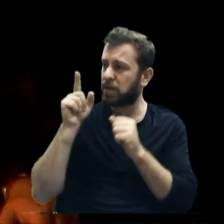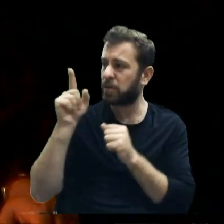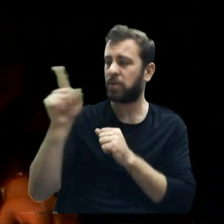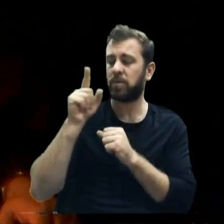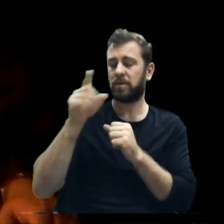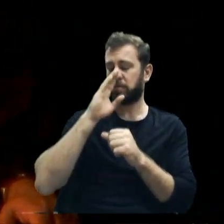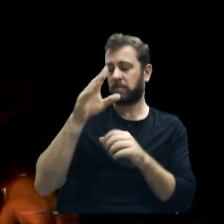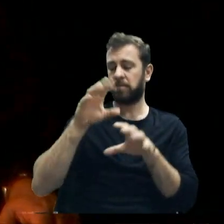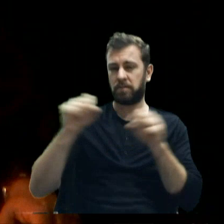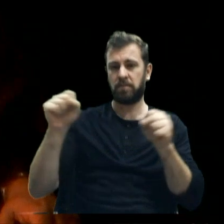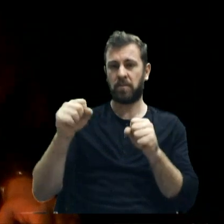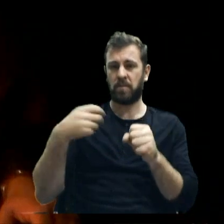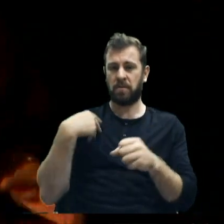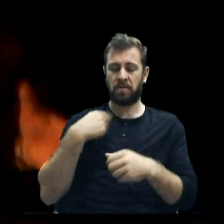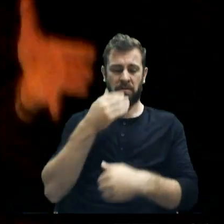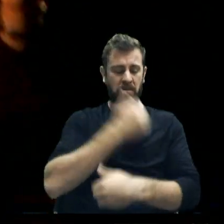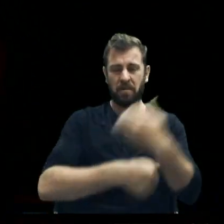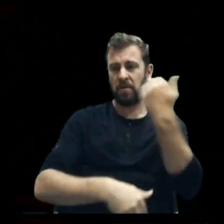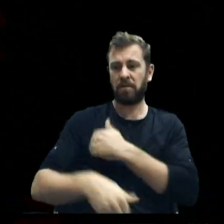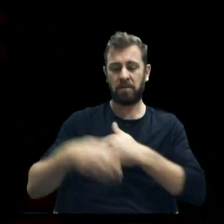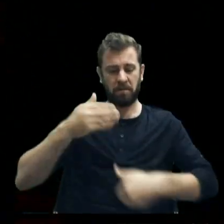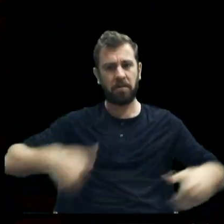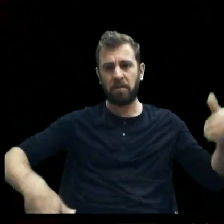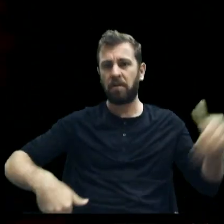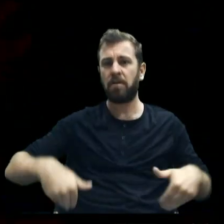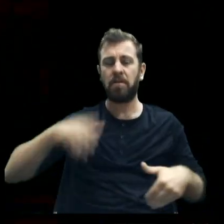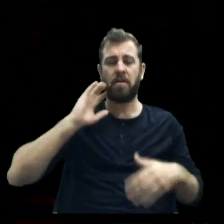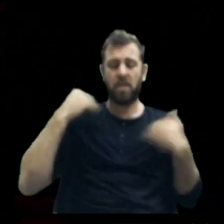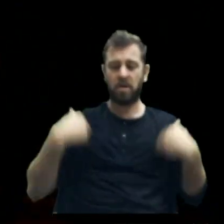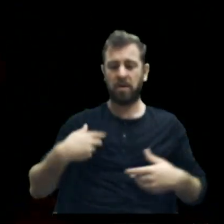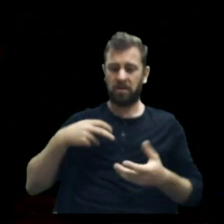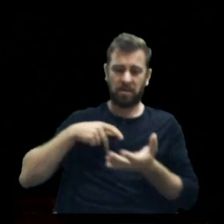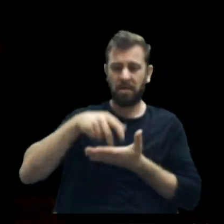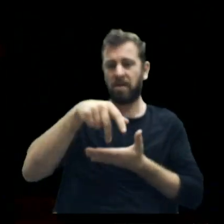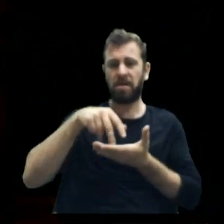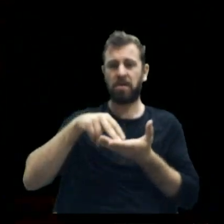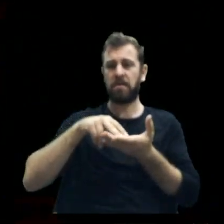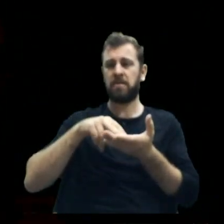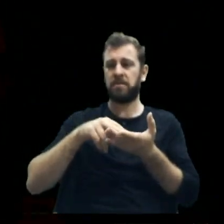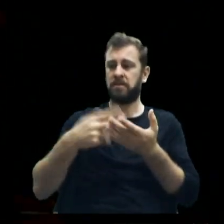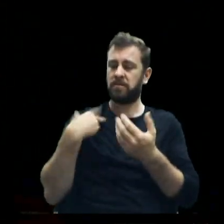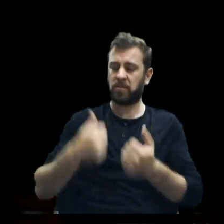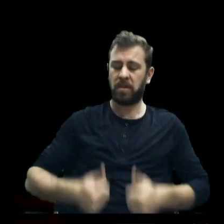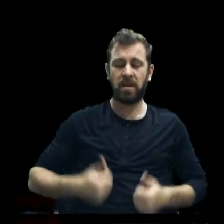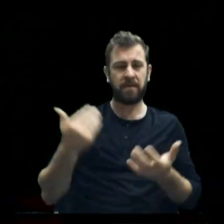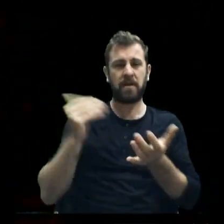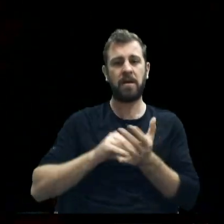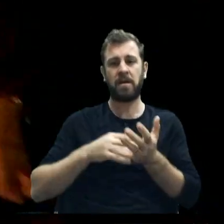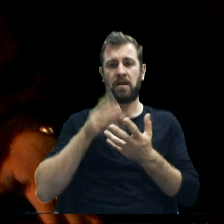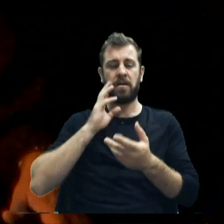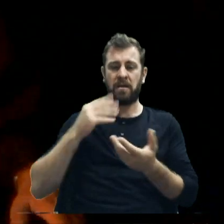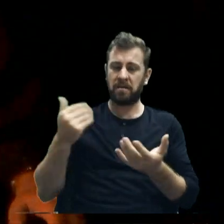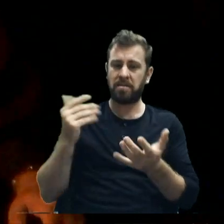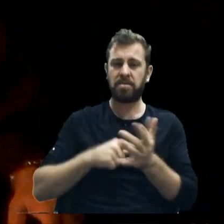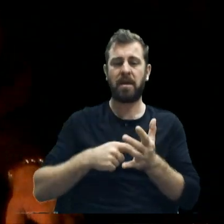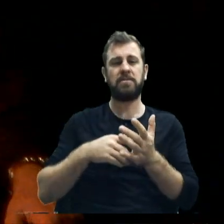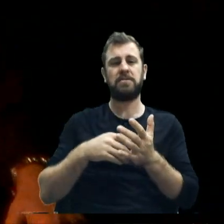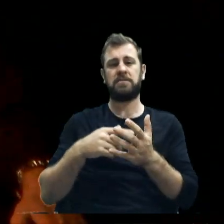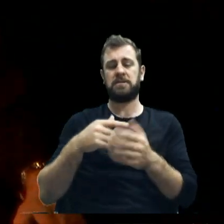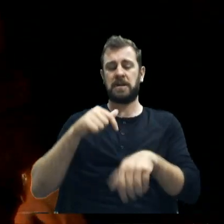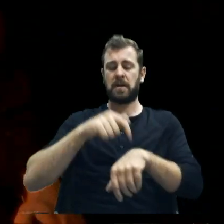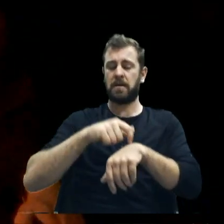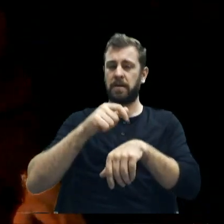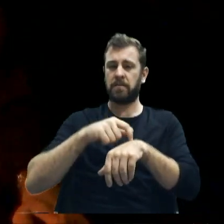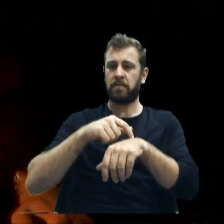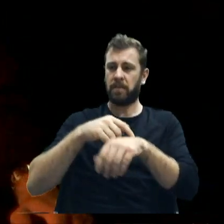into pieces and trample our body and put us back to life and trample our body, and 1,000 times we would say, Labbaik, Ya